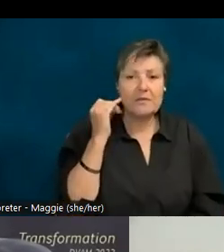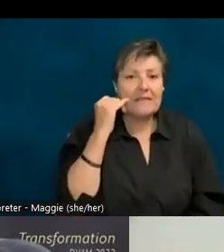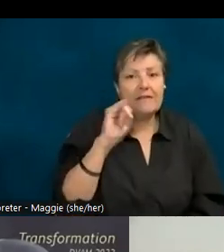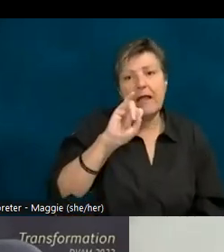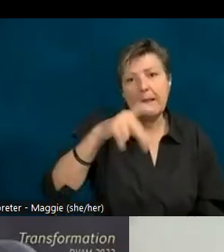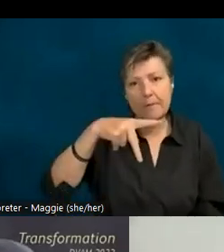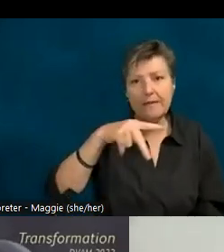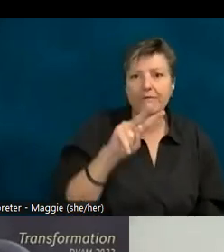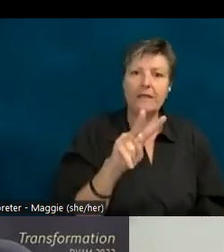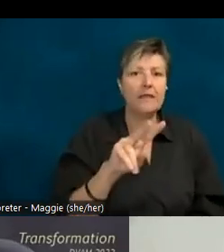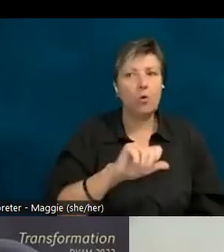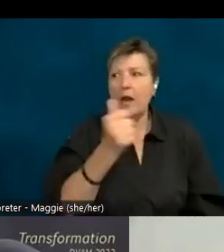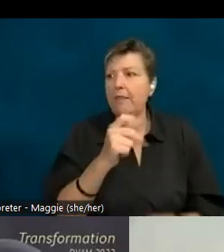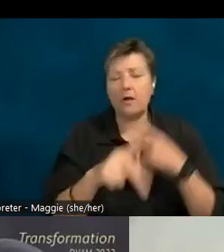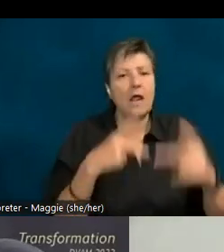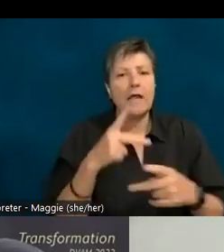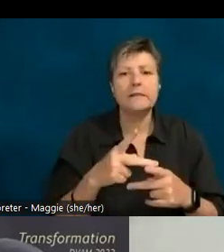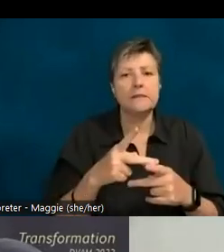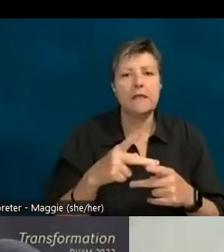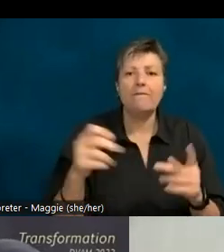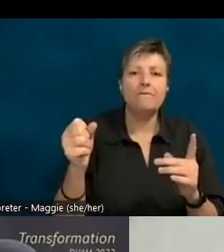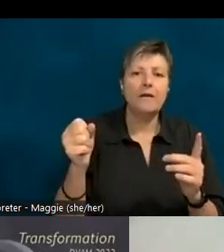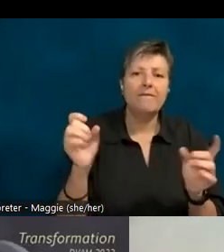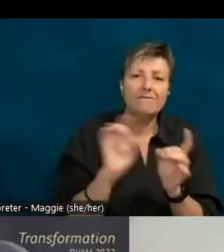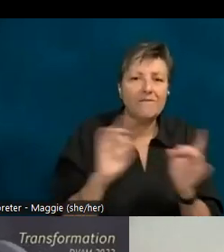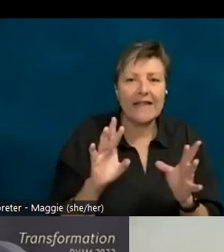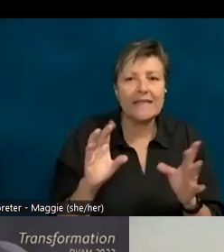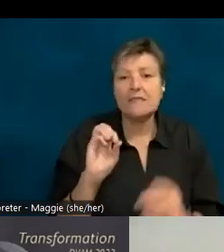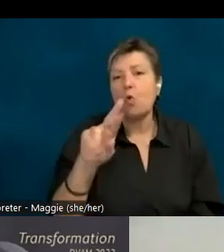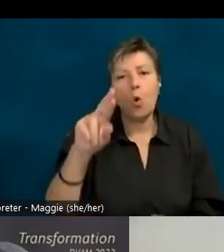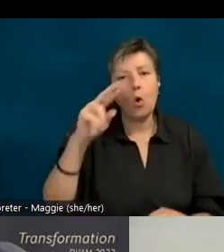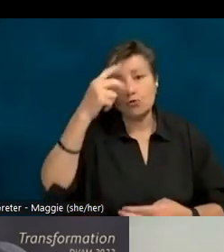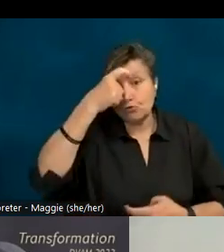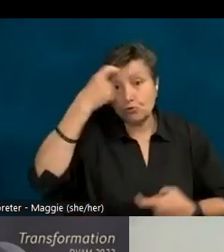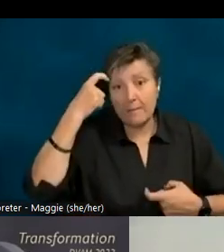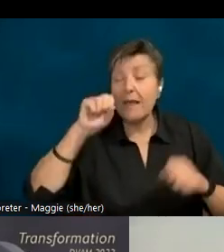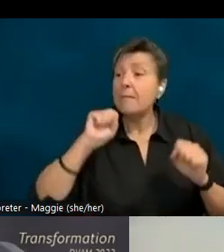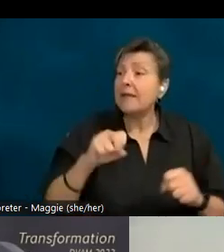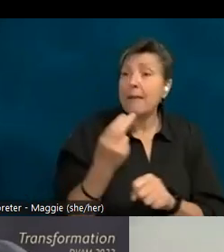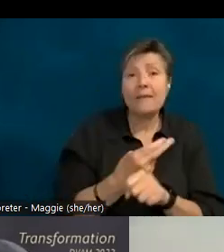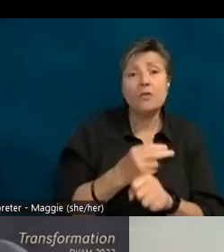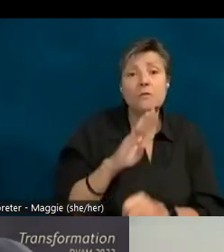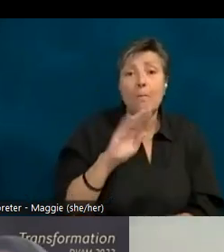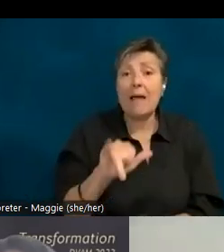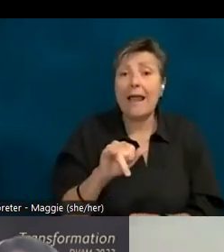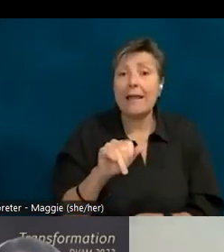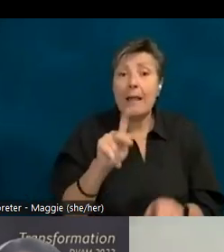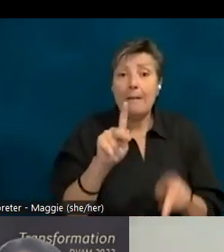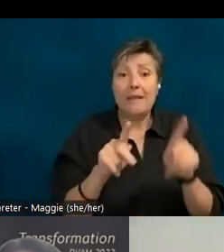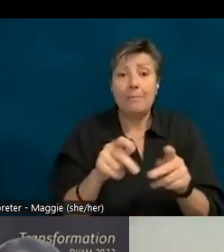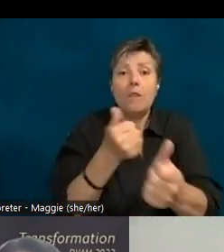other forms of violence or trauma, but it can also be used for folks who have perpetrated violence, for them to